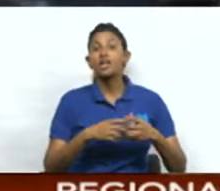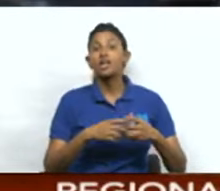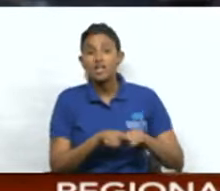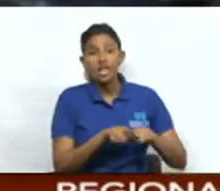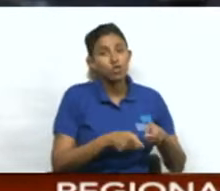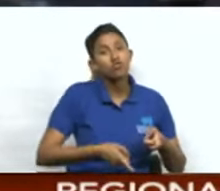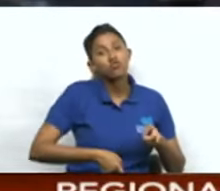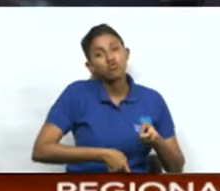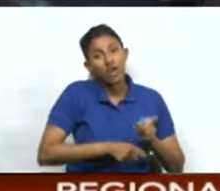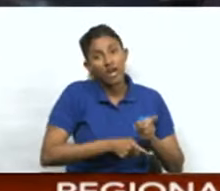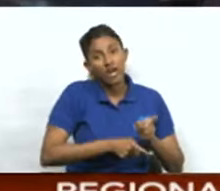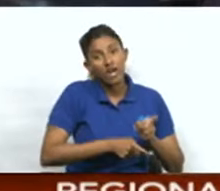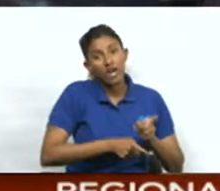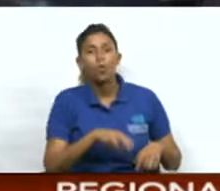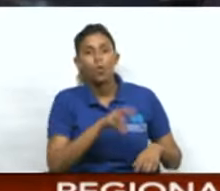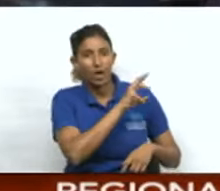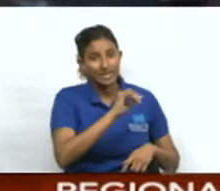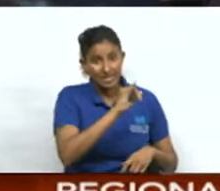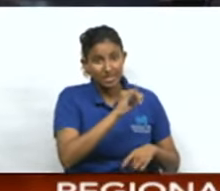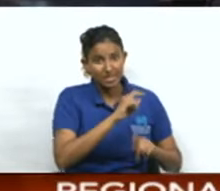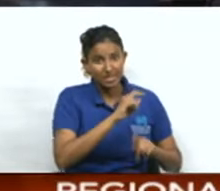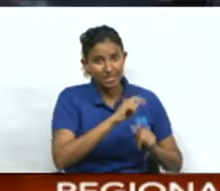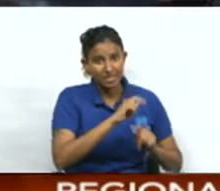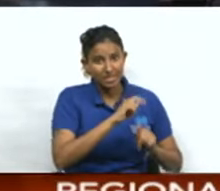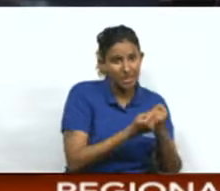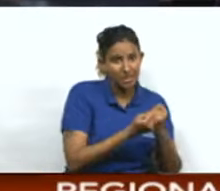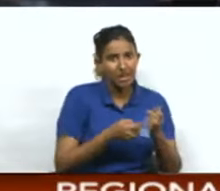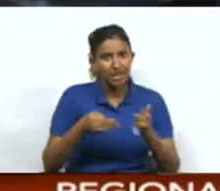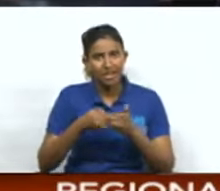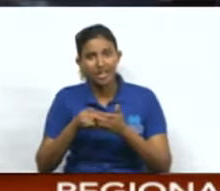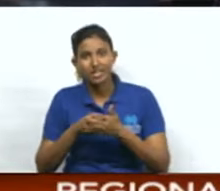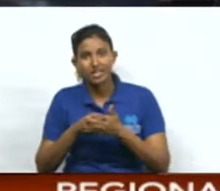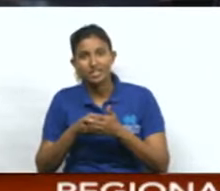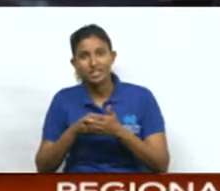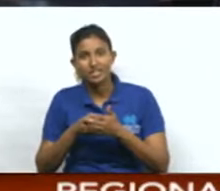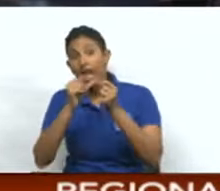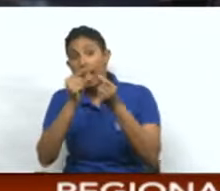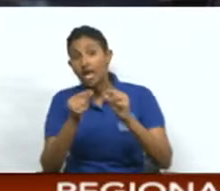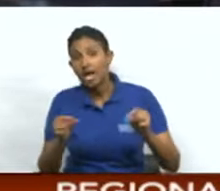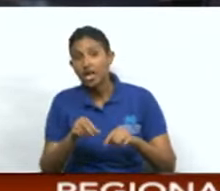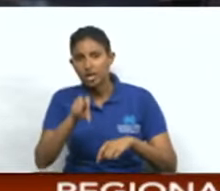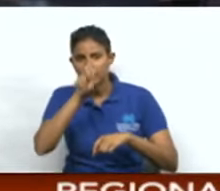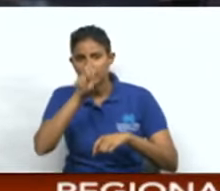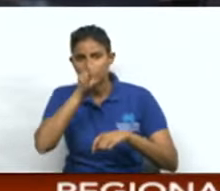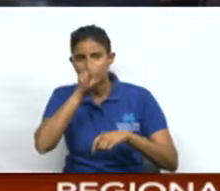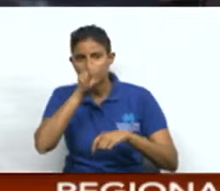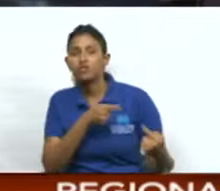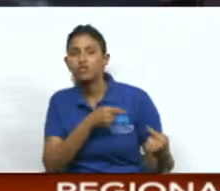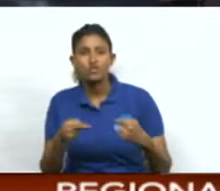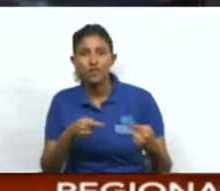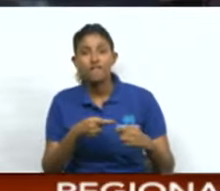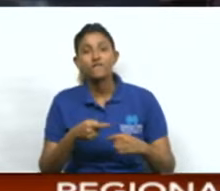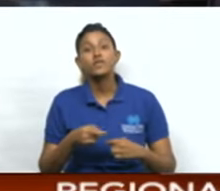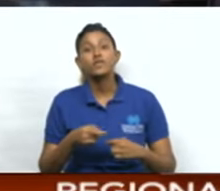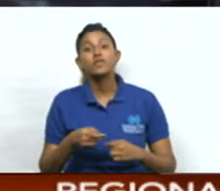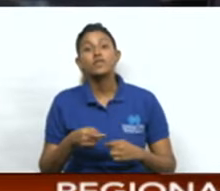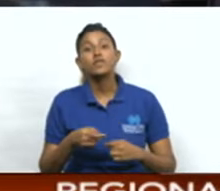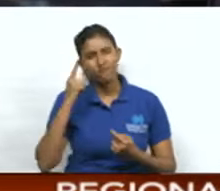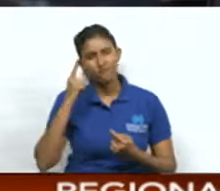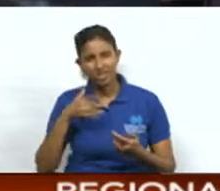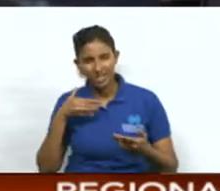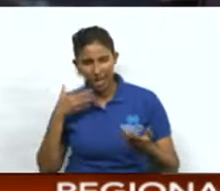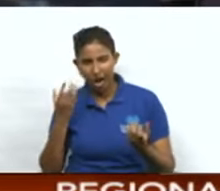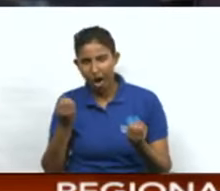in Wednesday's lone regional Super 50 clash. Showing resilience to get to a decent total, the Academy boys then showed even greater